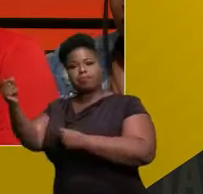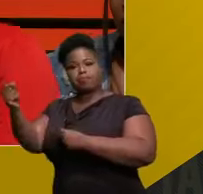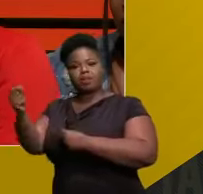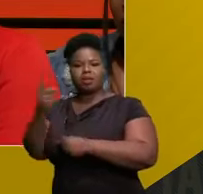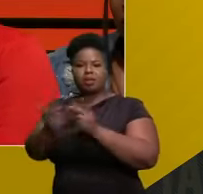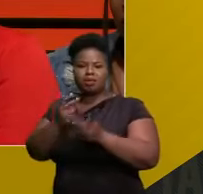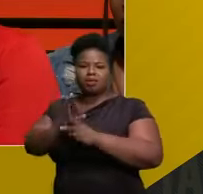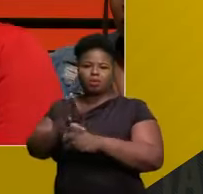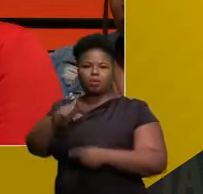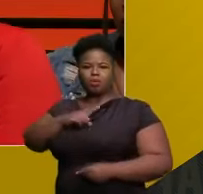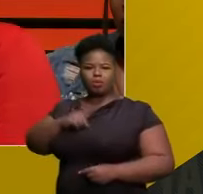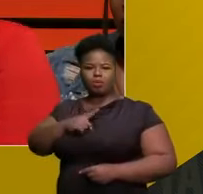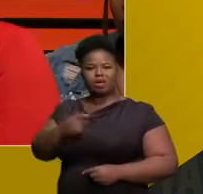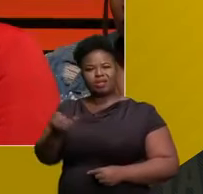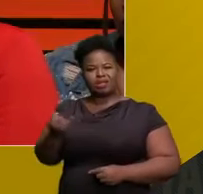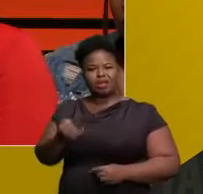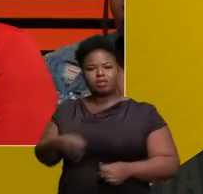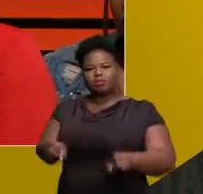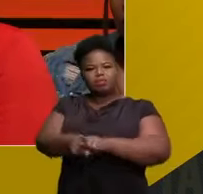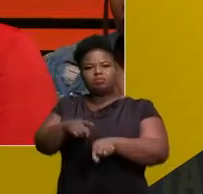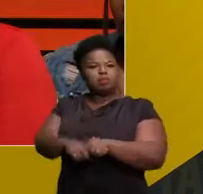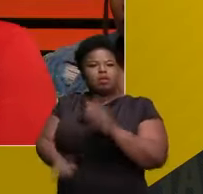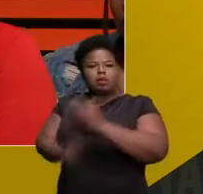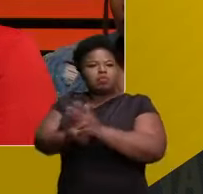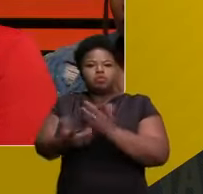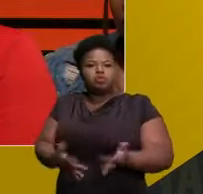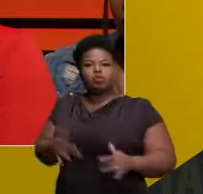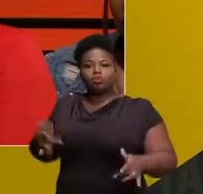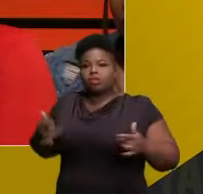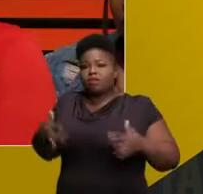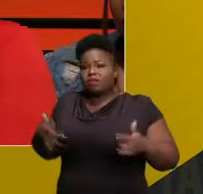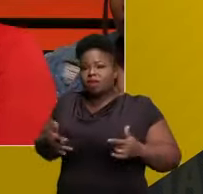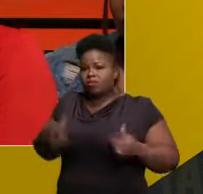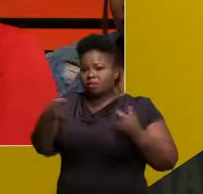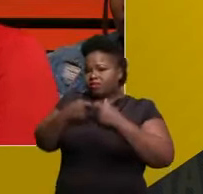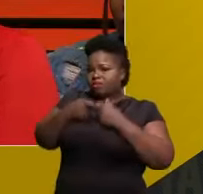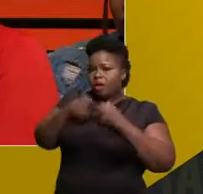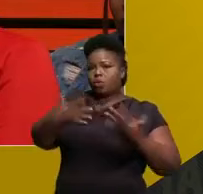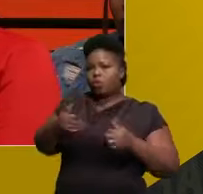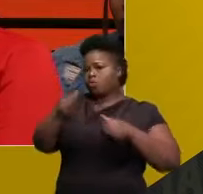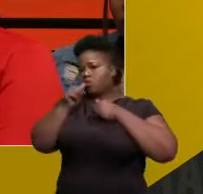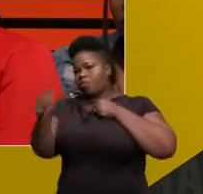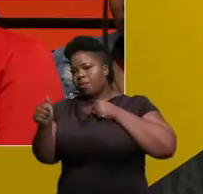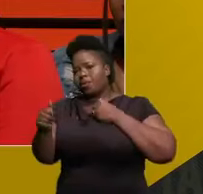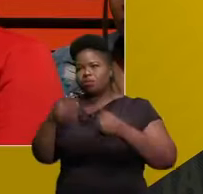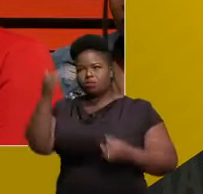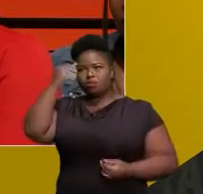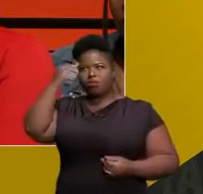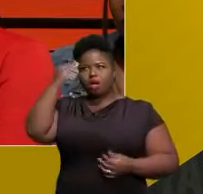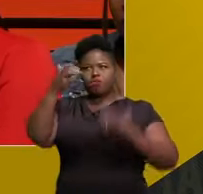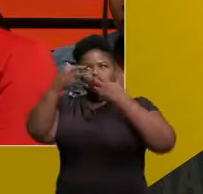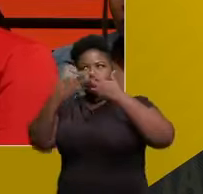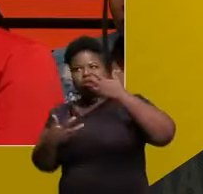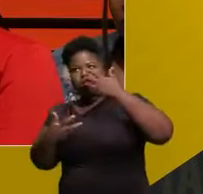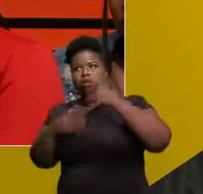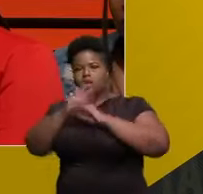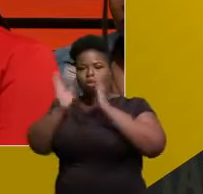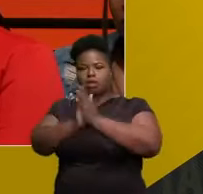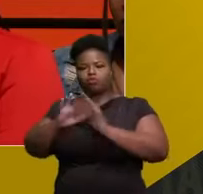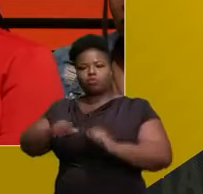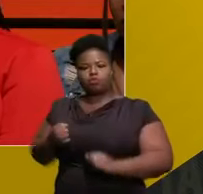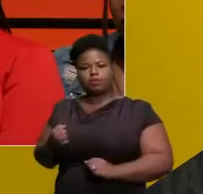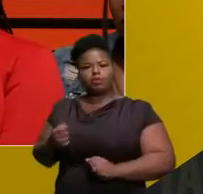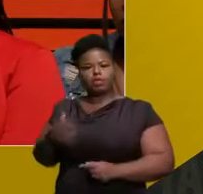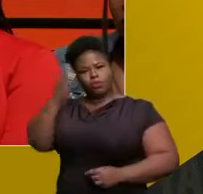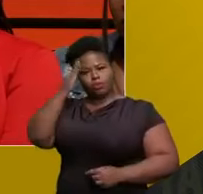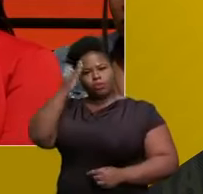an evolutionary kind of instinct for you to survive, and for your mind to reconcile what is happening, and for your ego to be preserved so